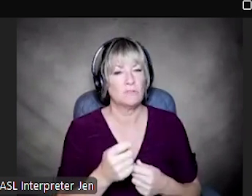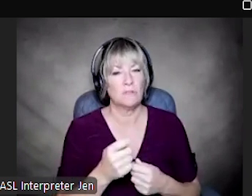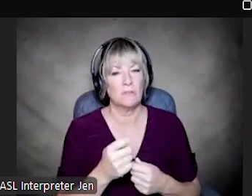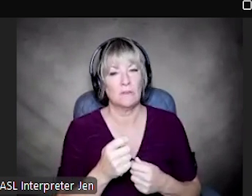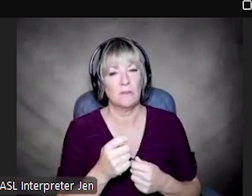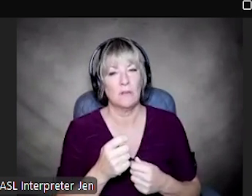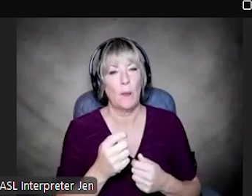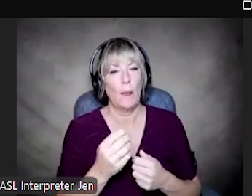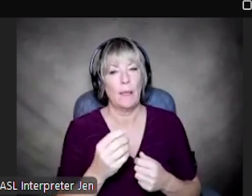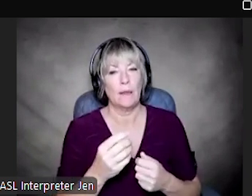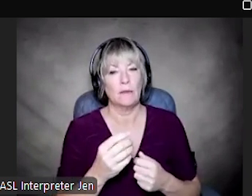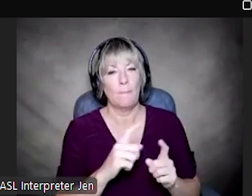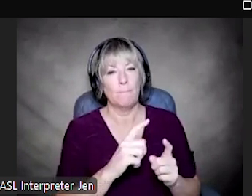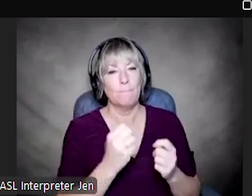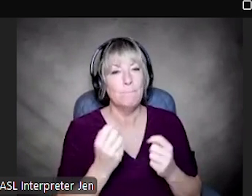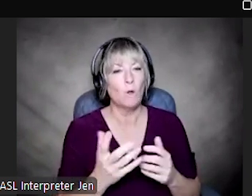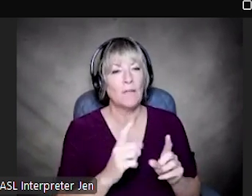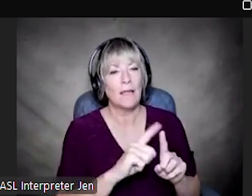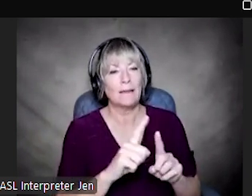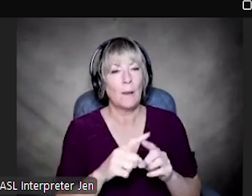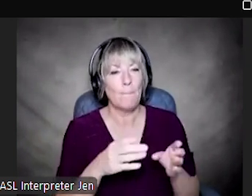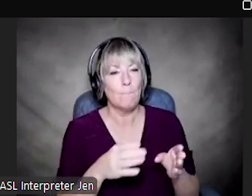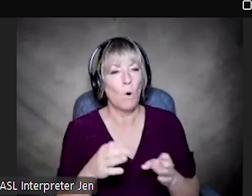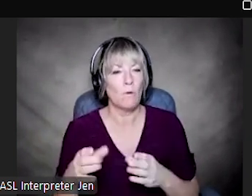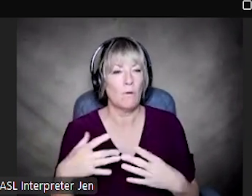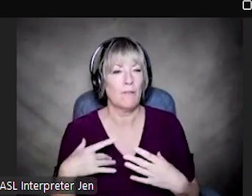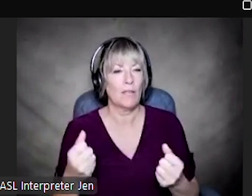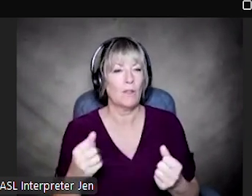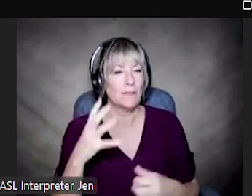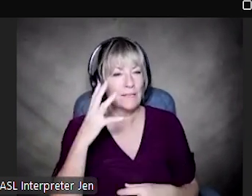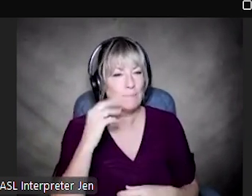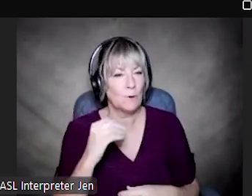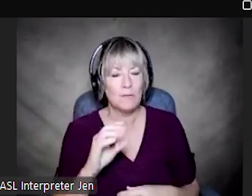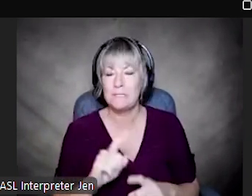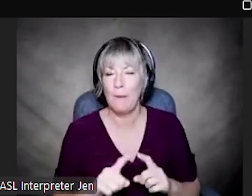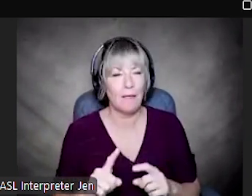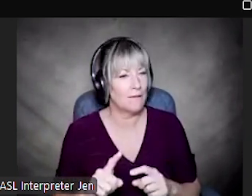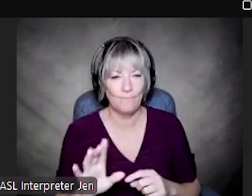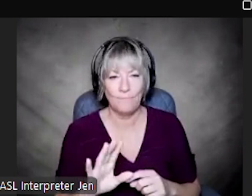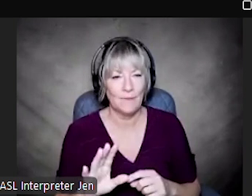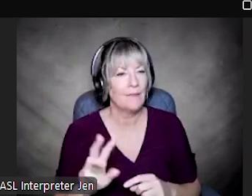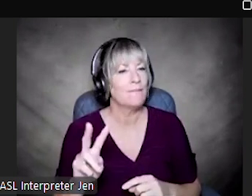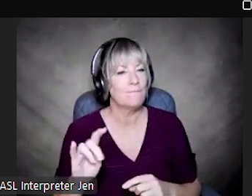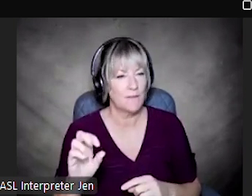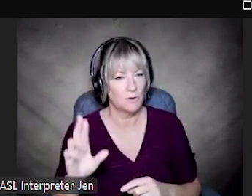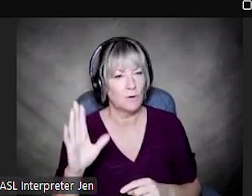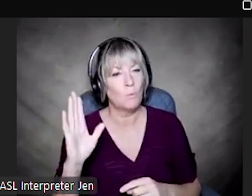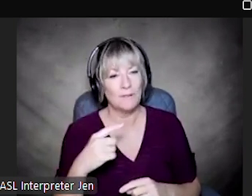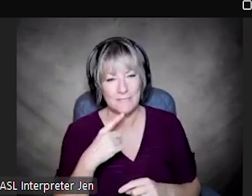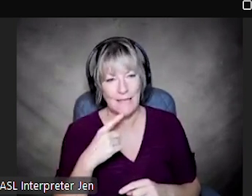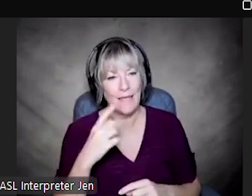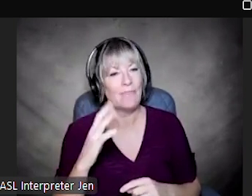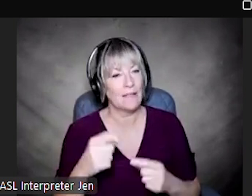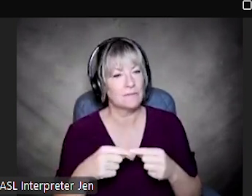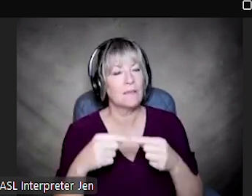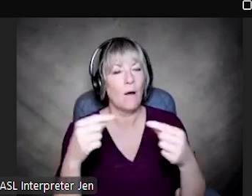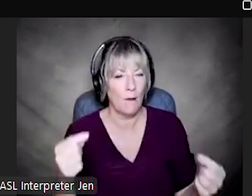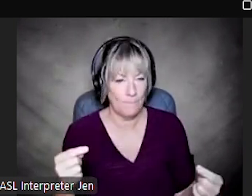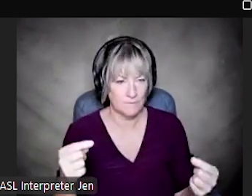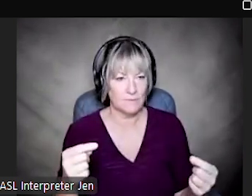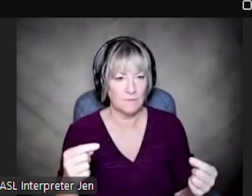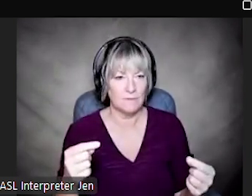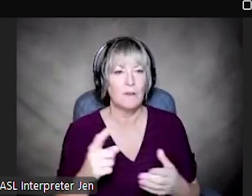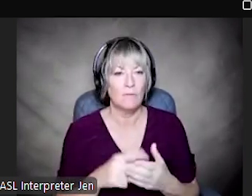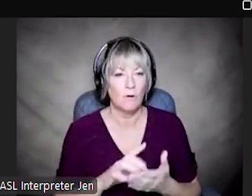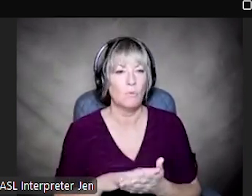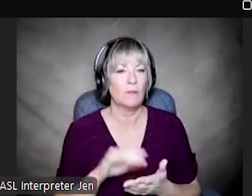in multimodal healing experiences, but as Victor will tell you, that's been quite the opposite of what we've learned in